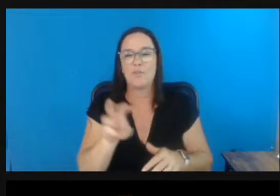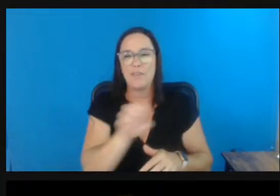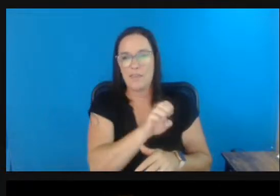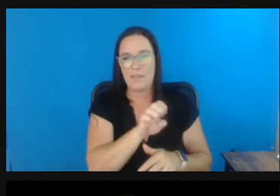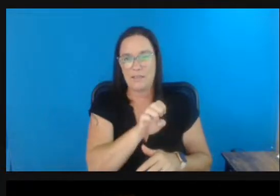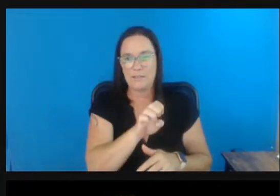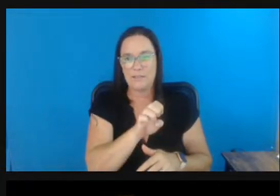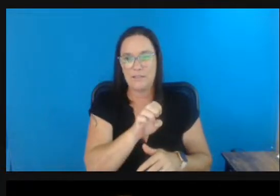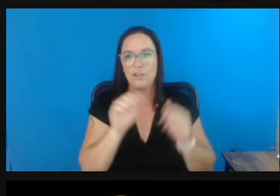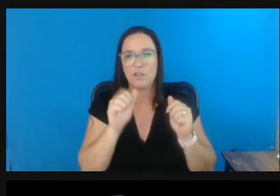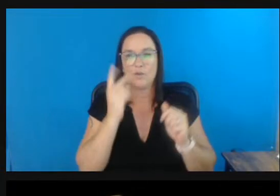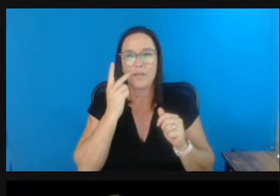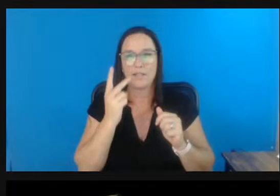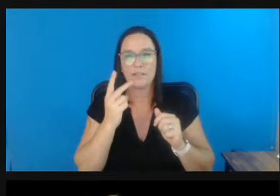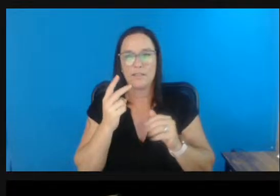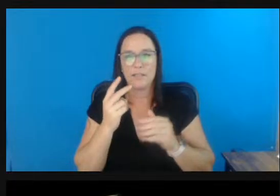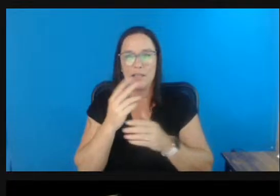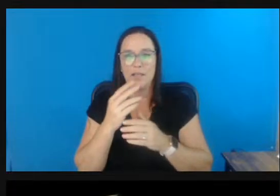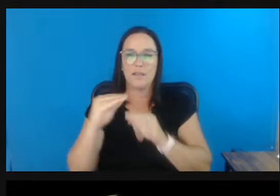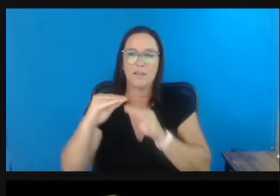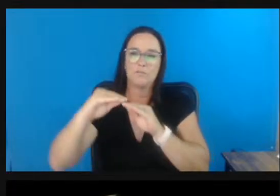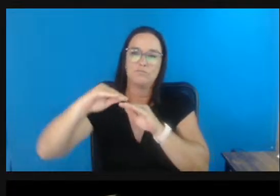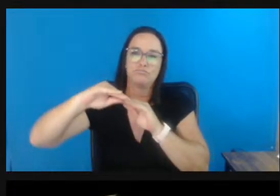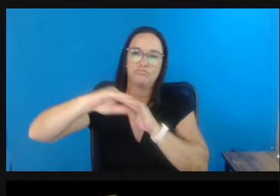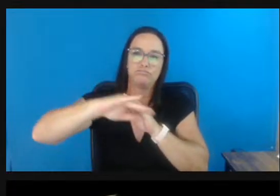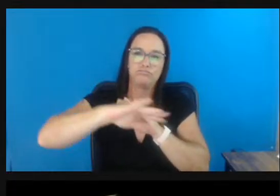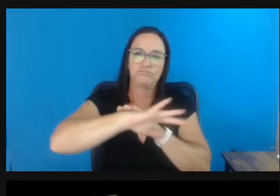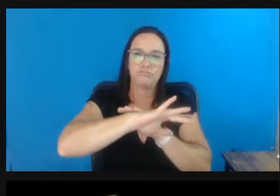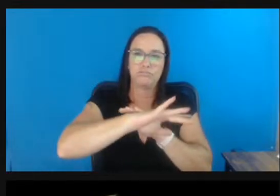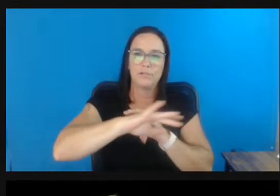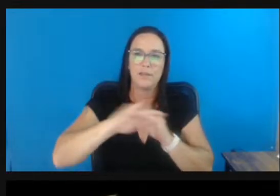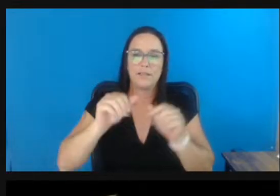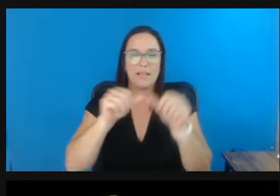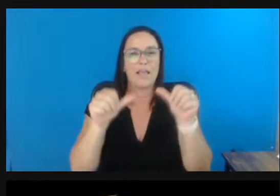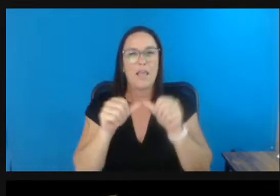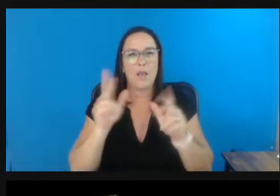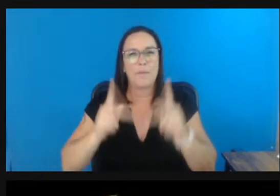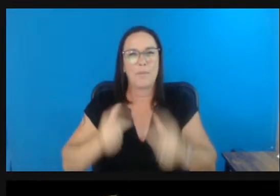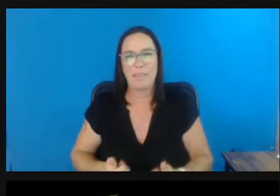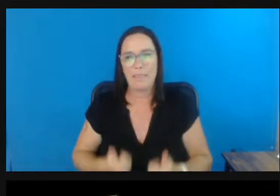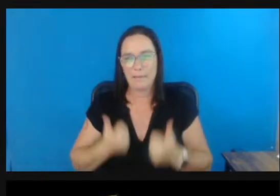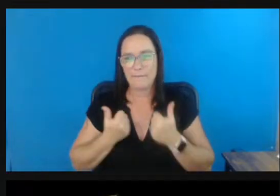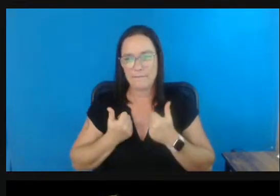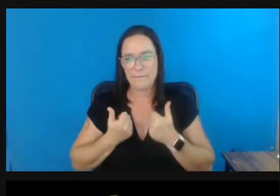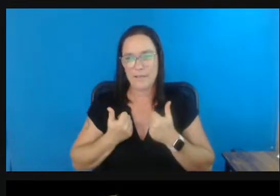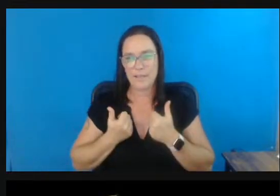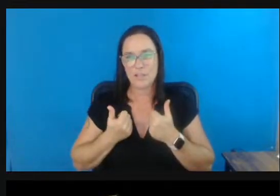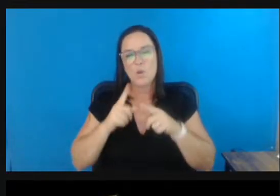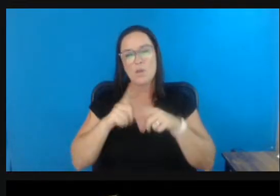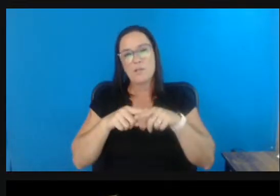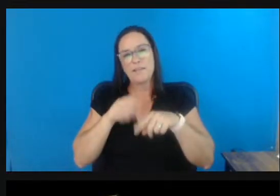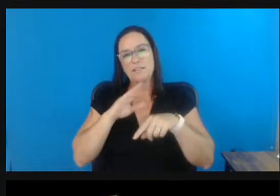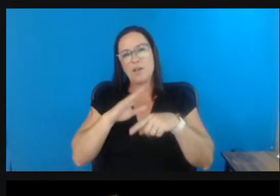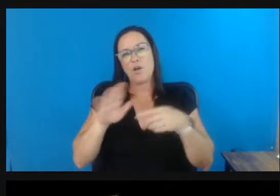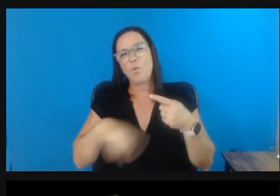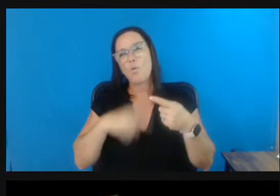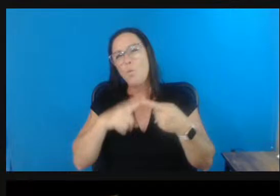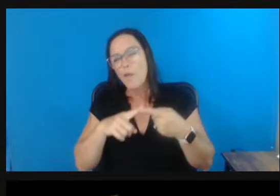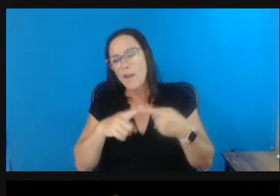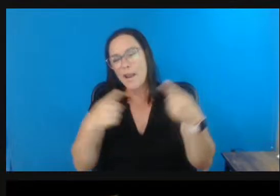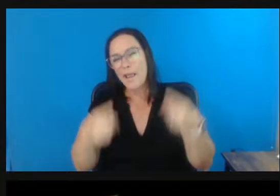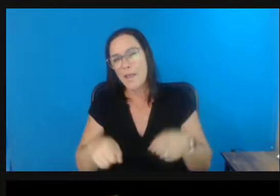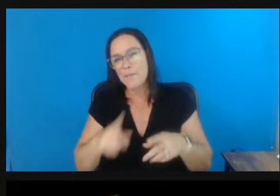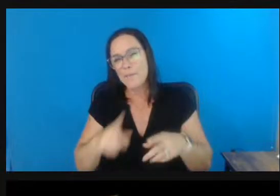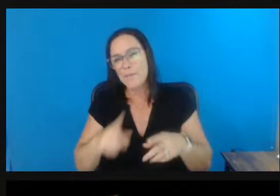blow the plume towards inhabited areas. And so depending on the timing of the eruption, it may possibly pose some threat to